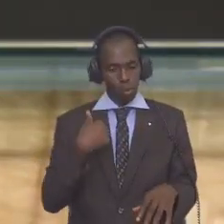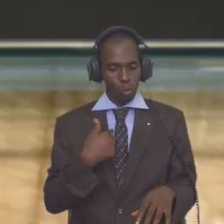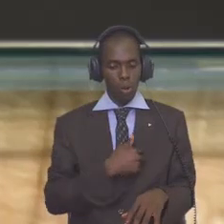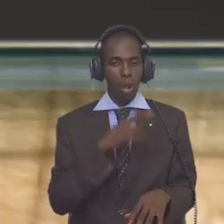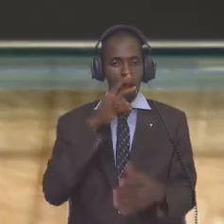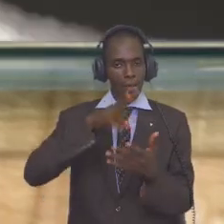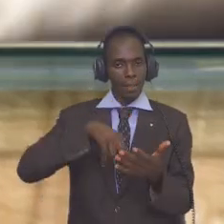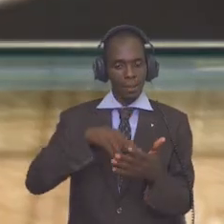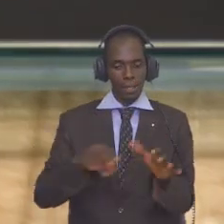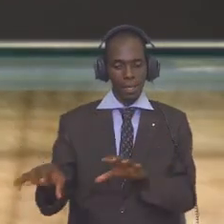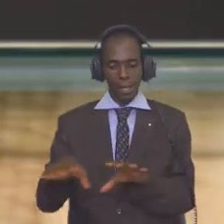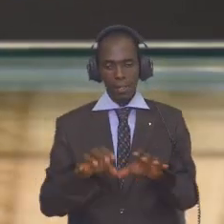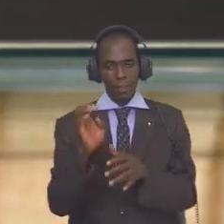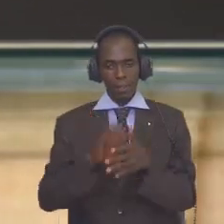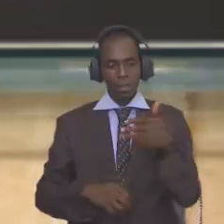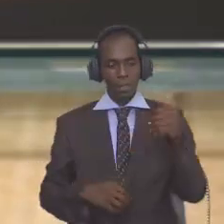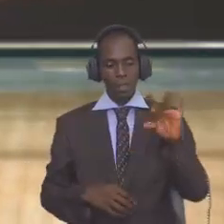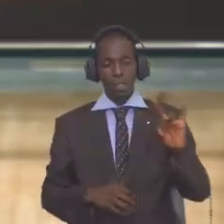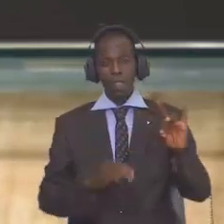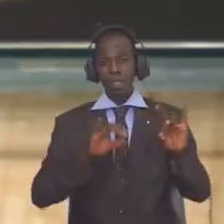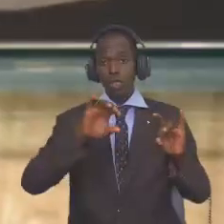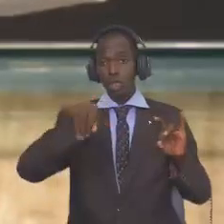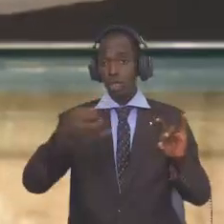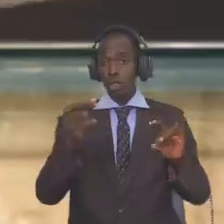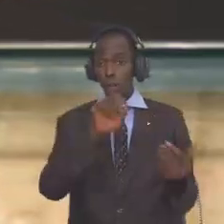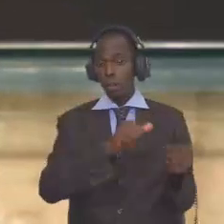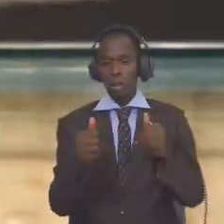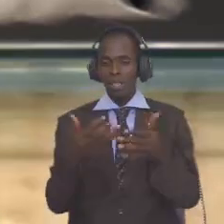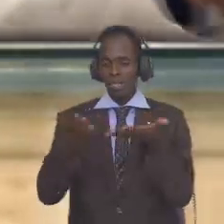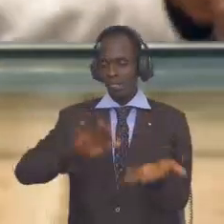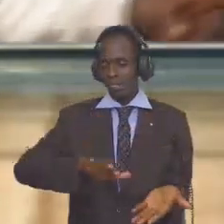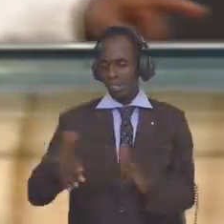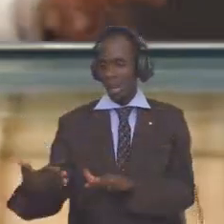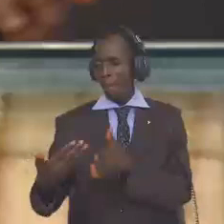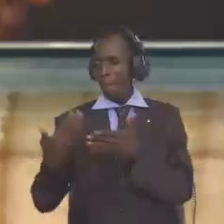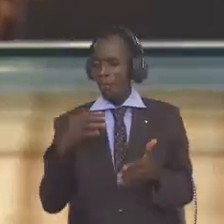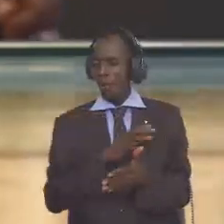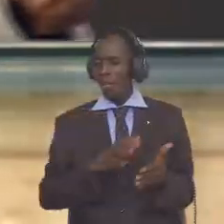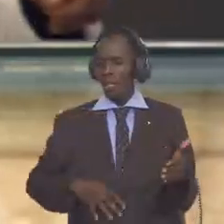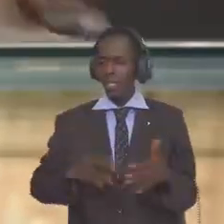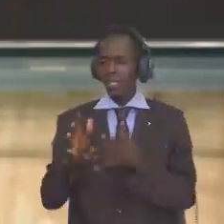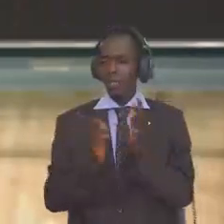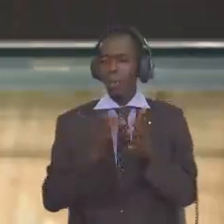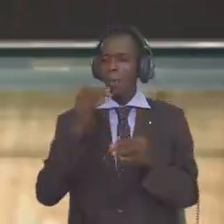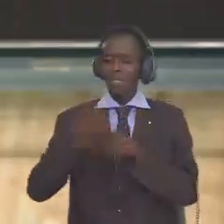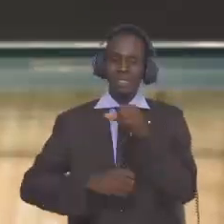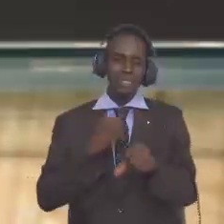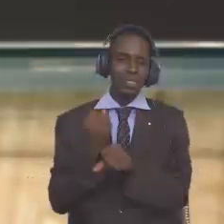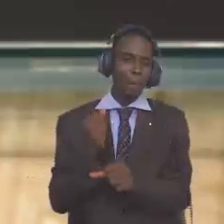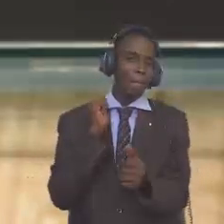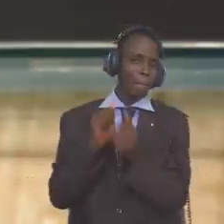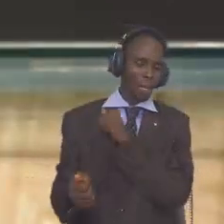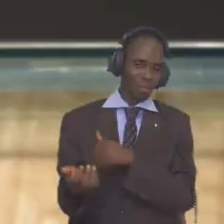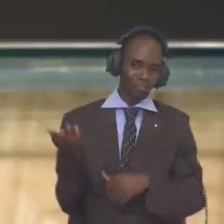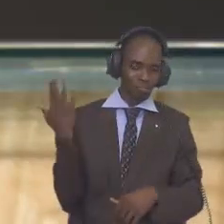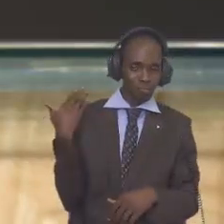of the Apostles, and John the Baptist died before the Lord Jesus Christ. Many years have passed before this,